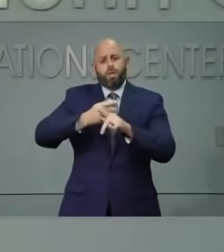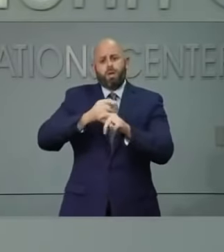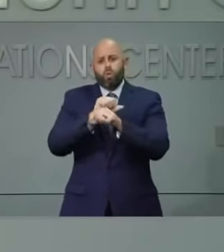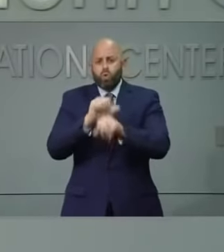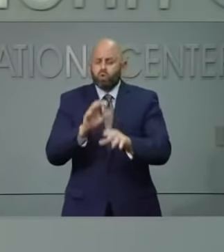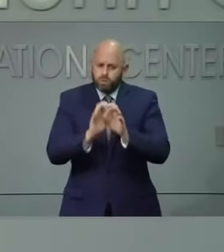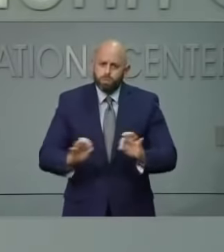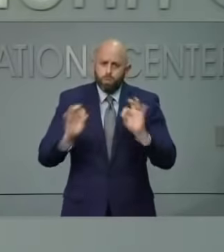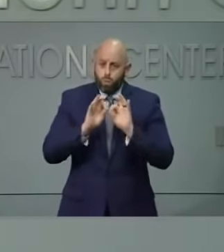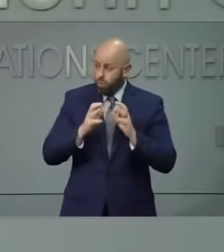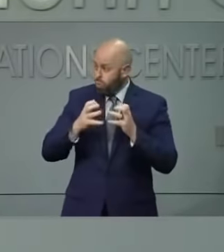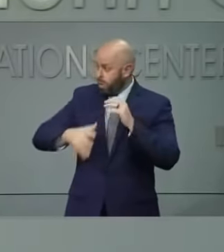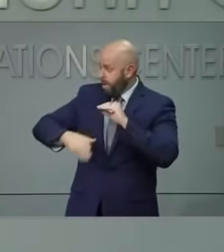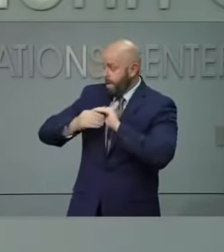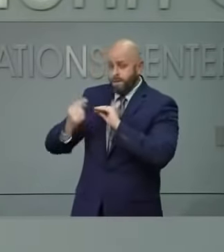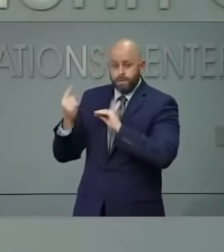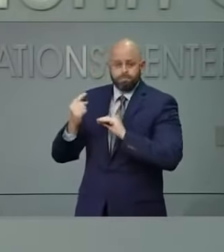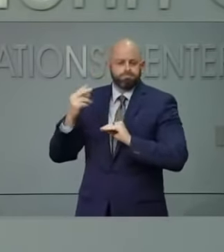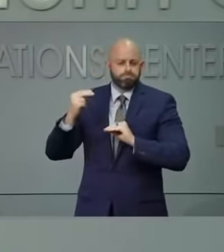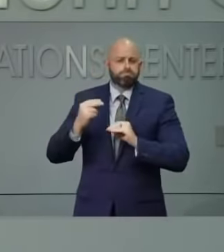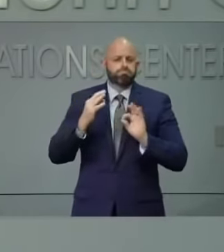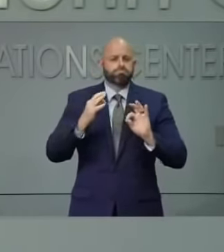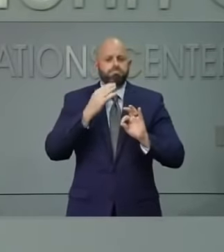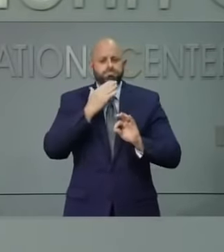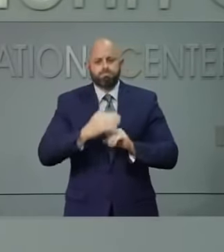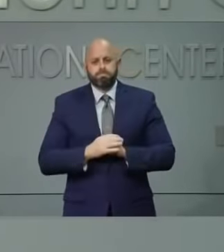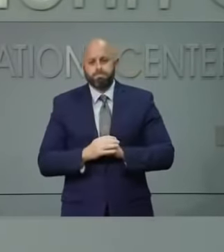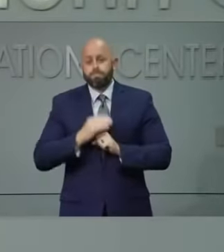Okay. Next question, please.